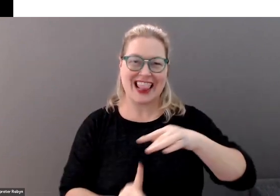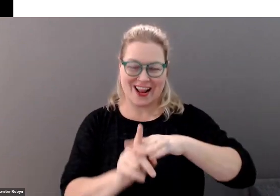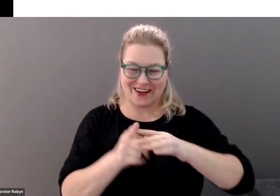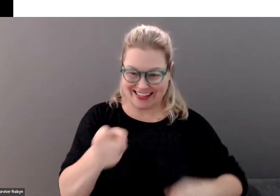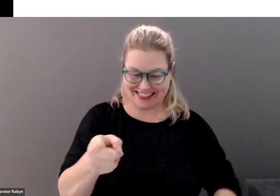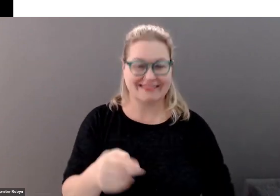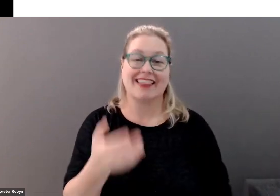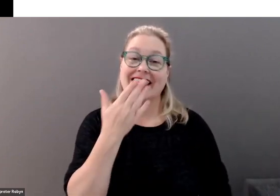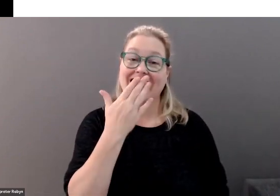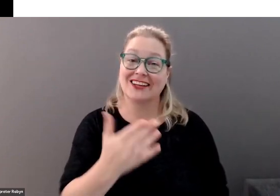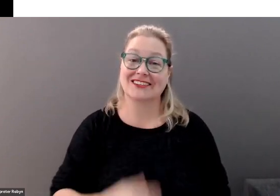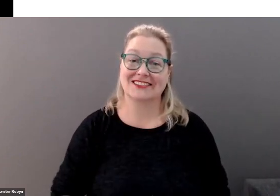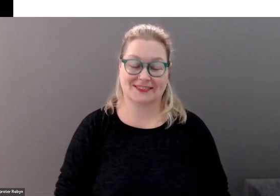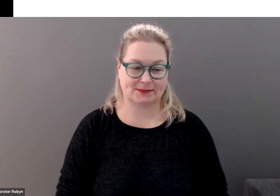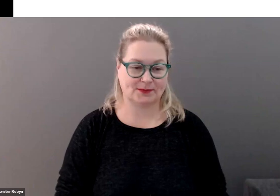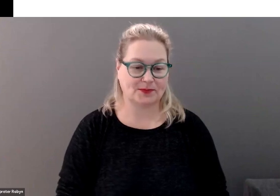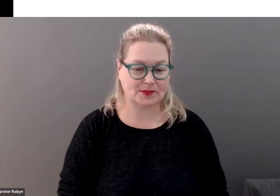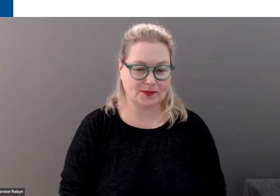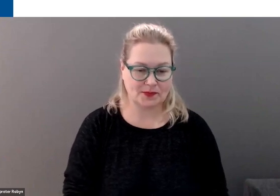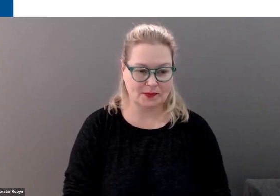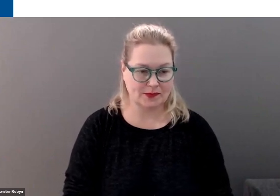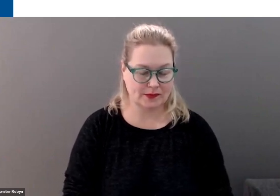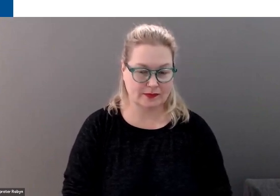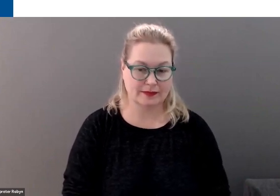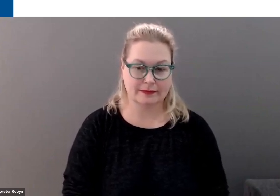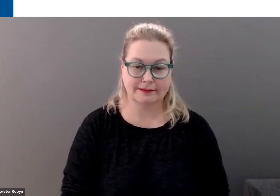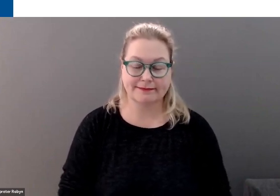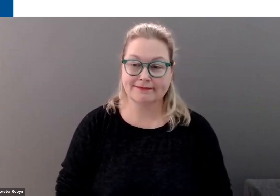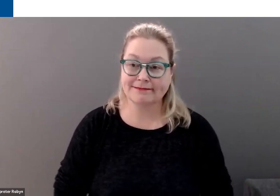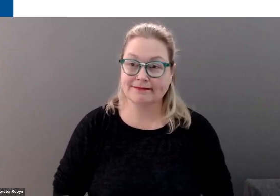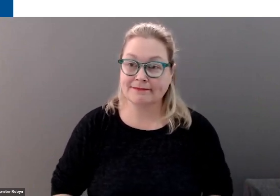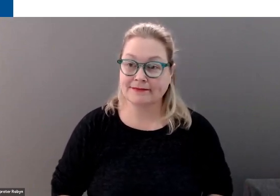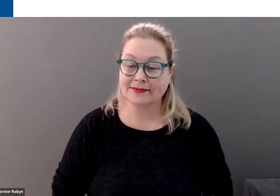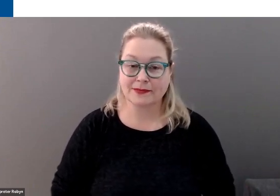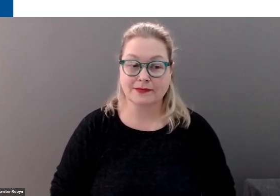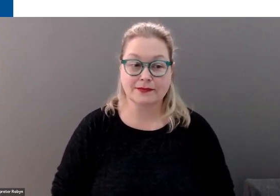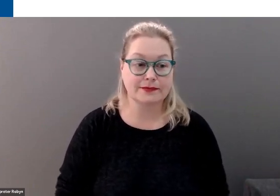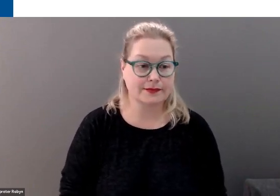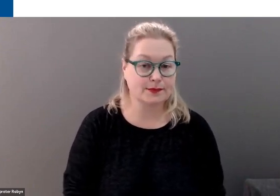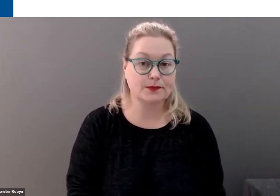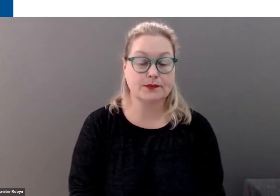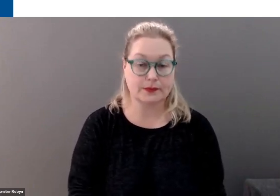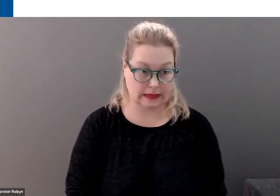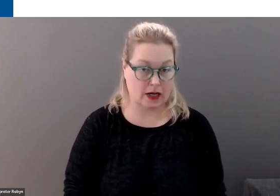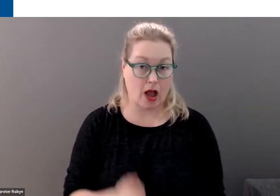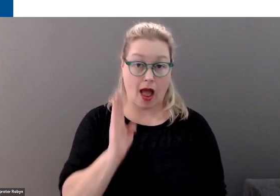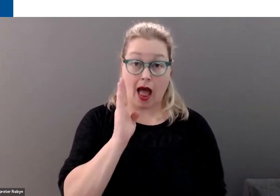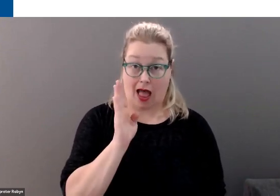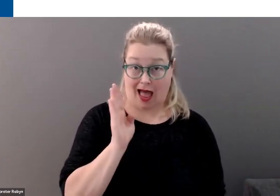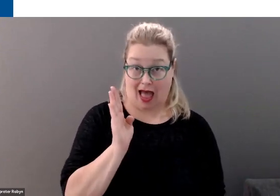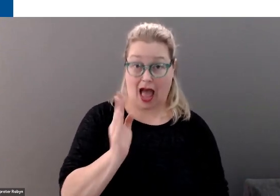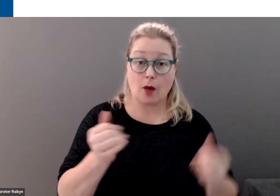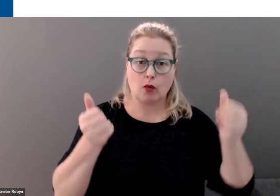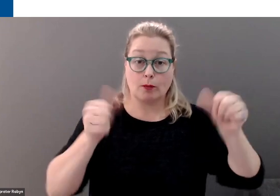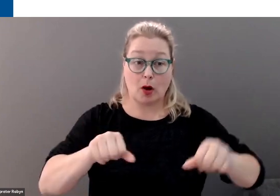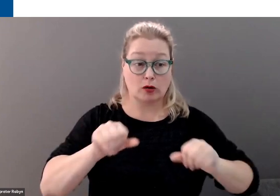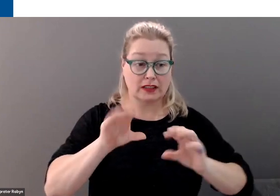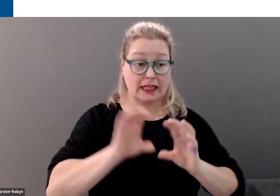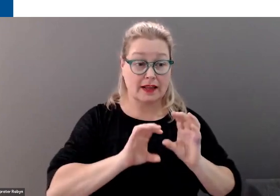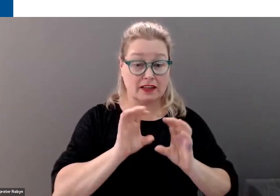you. Okay, great. And I will also put in the chat the